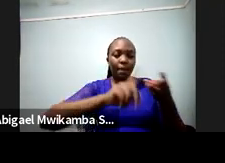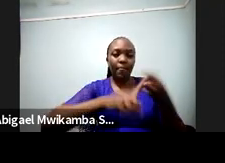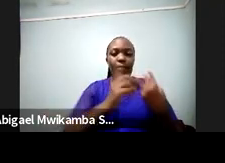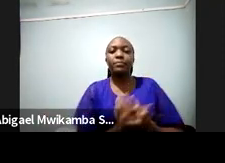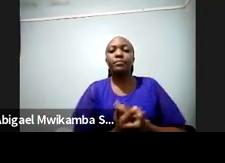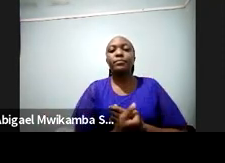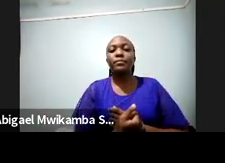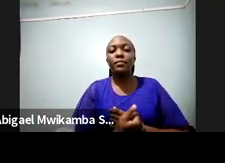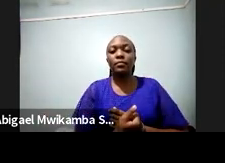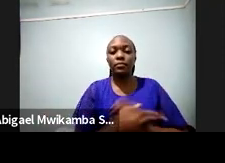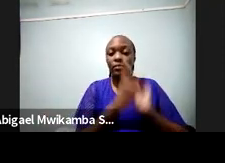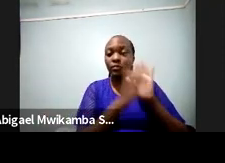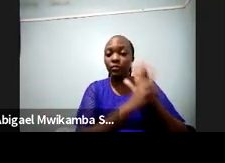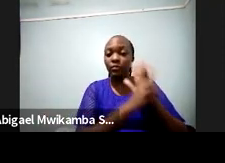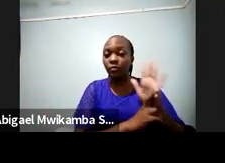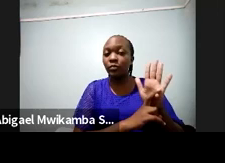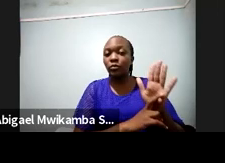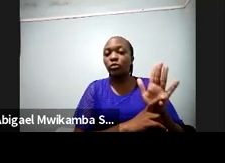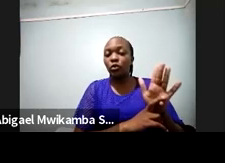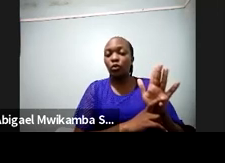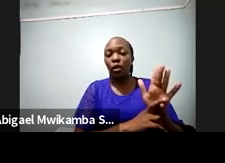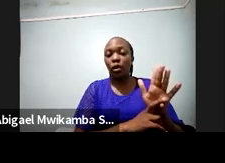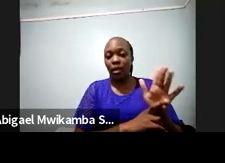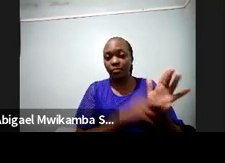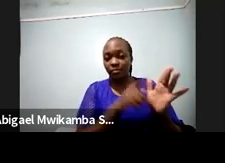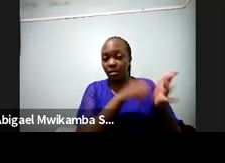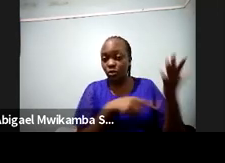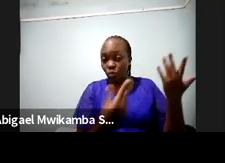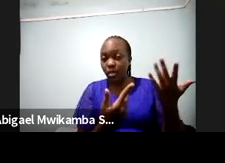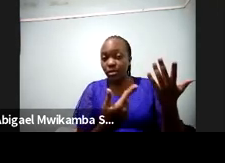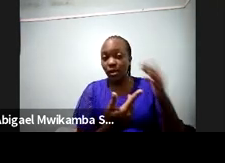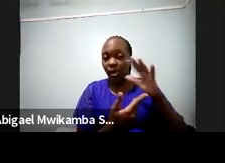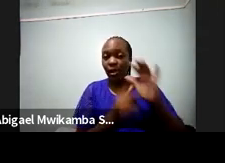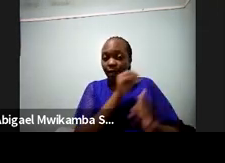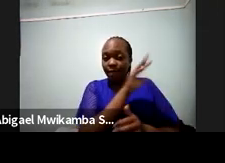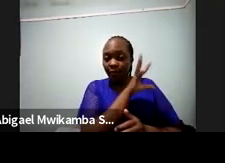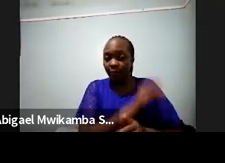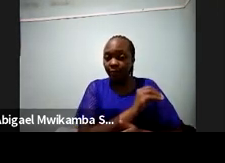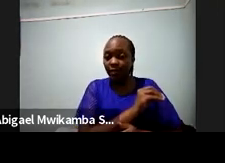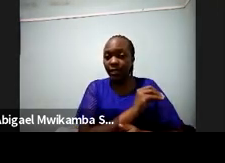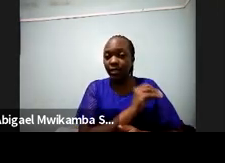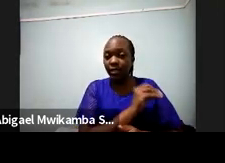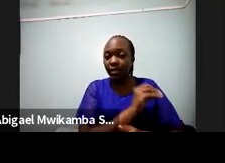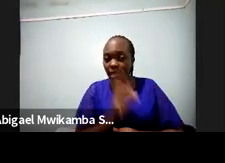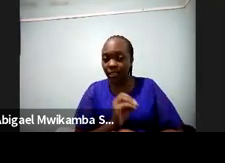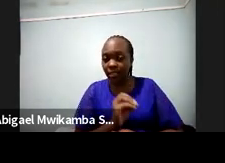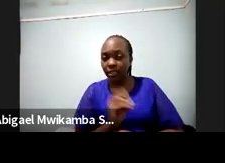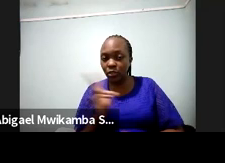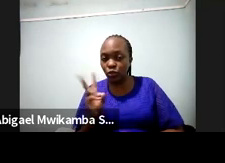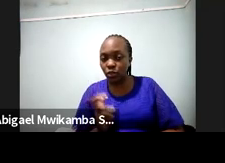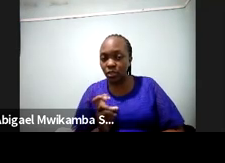Even if you miss anything else, please ensure the things I'm highlighting are familiar with you. Ask a question if it's not.